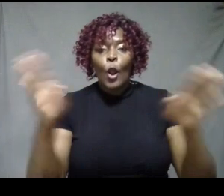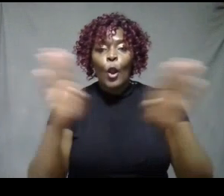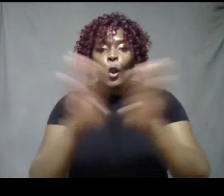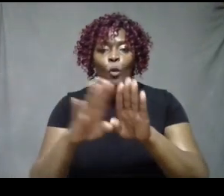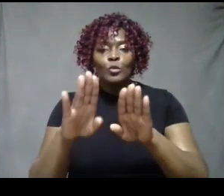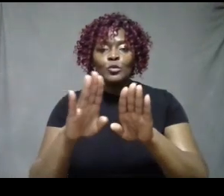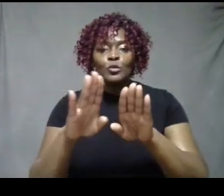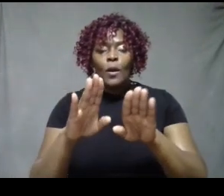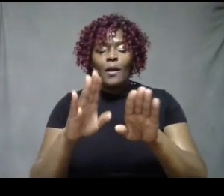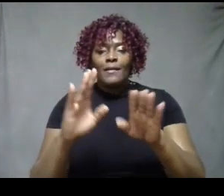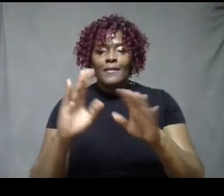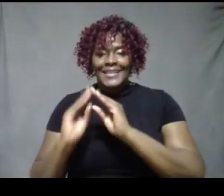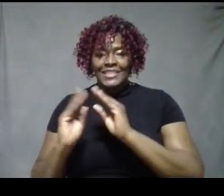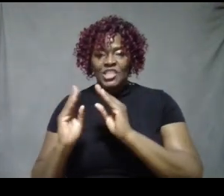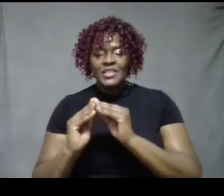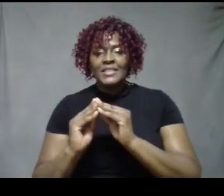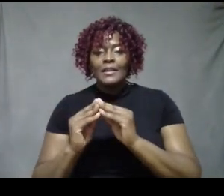board. Okay,